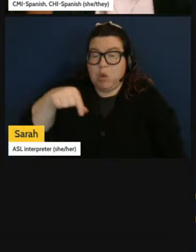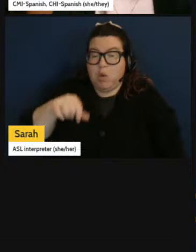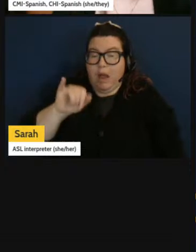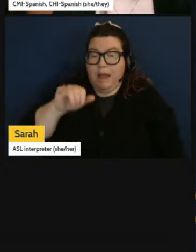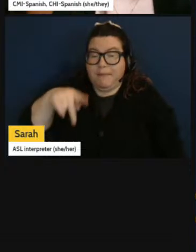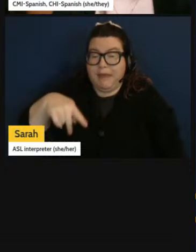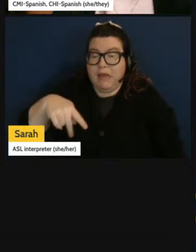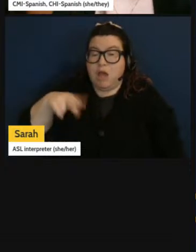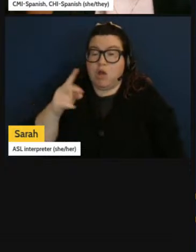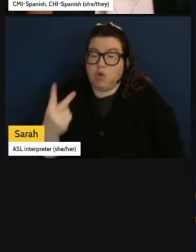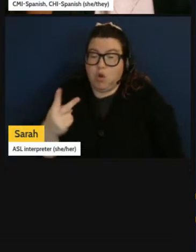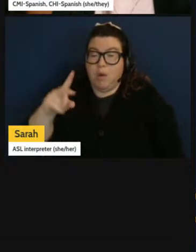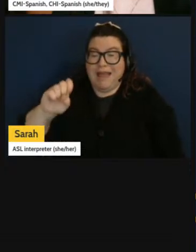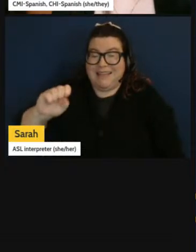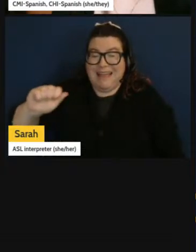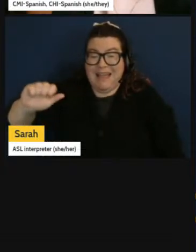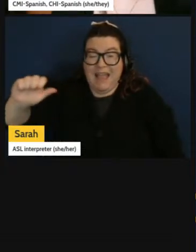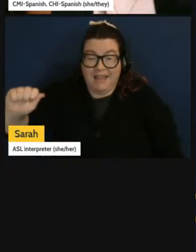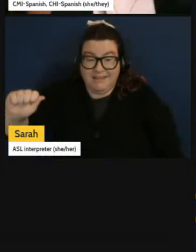LGBTQIA+. Whoa.